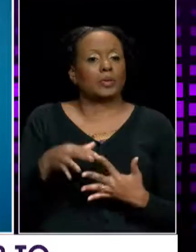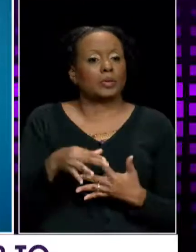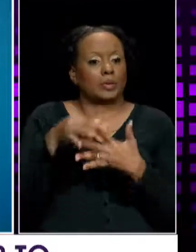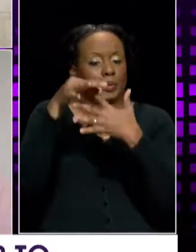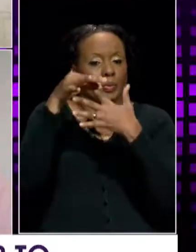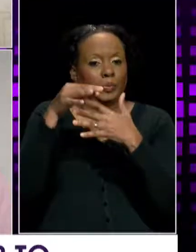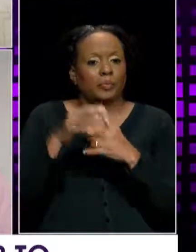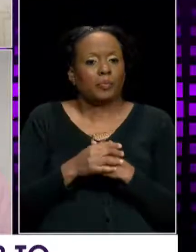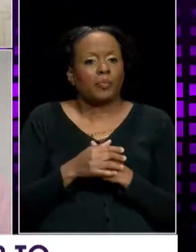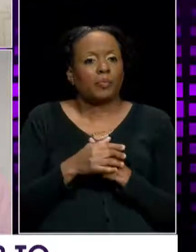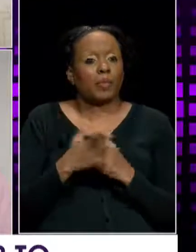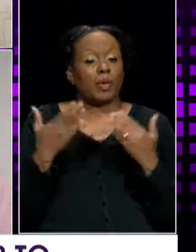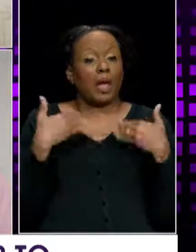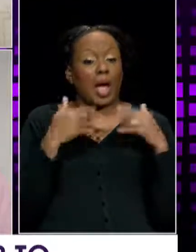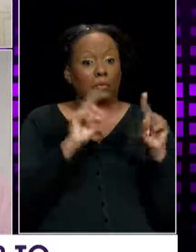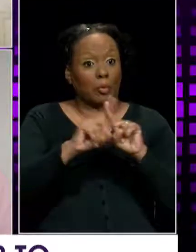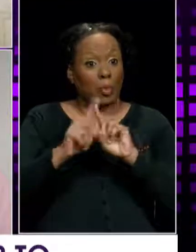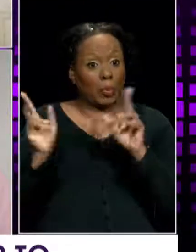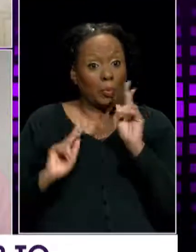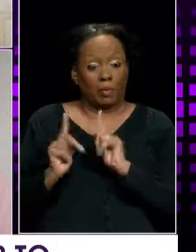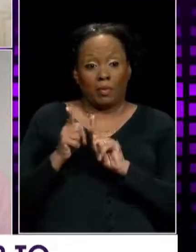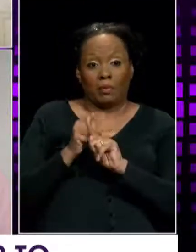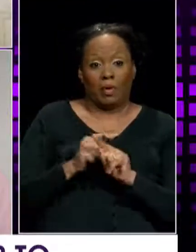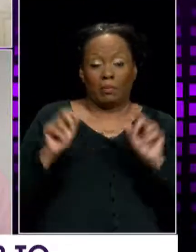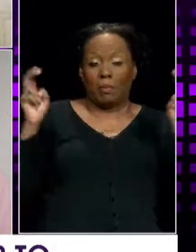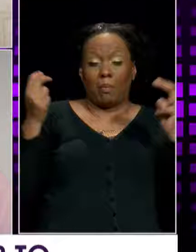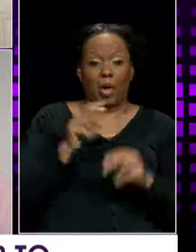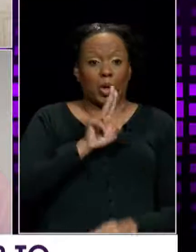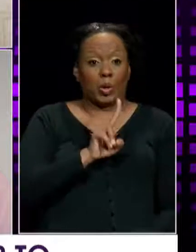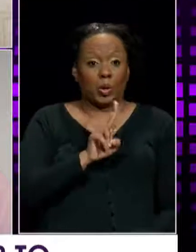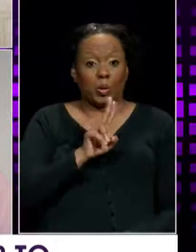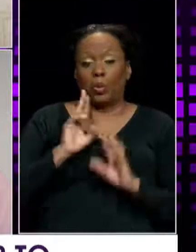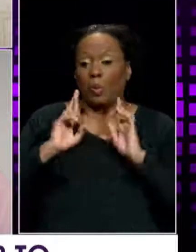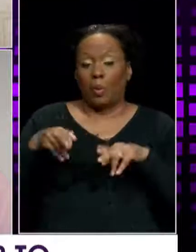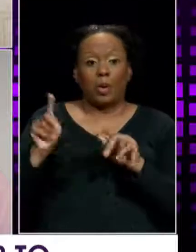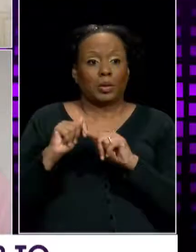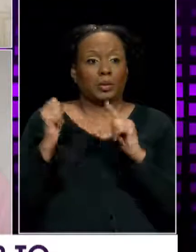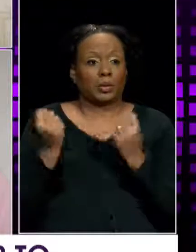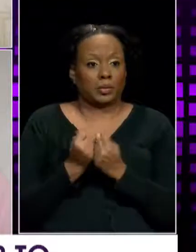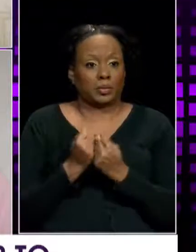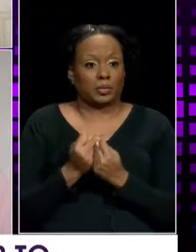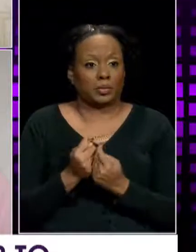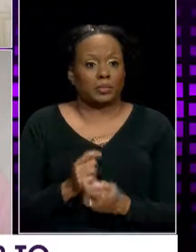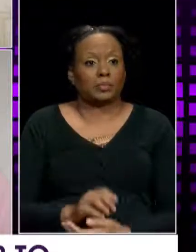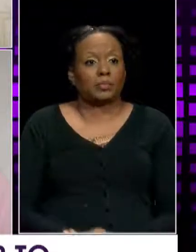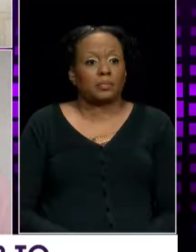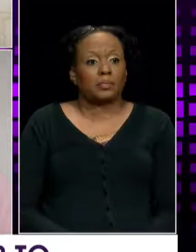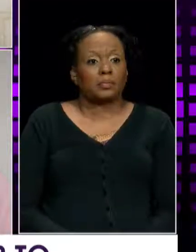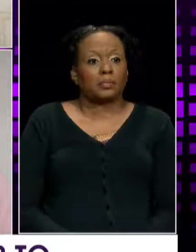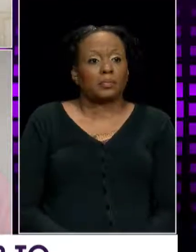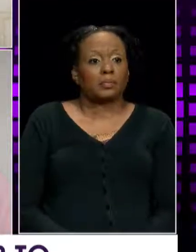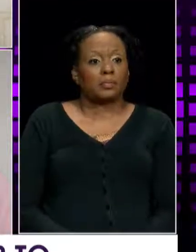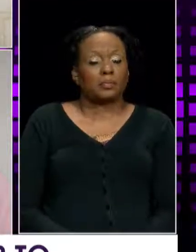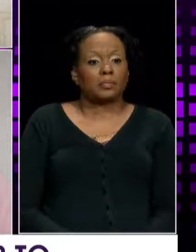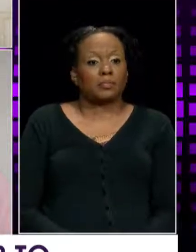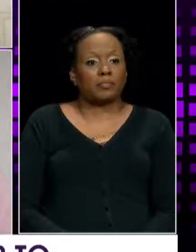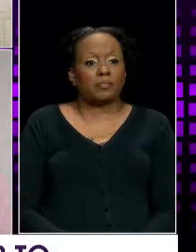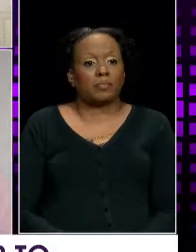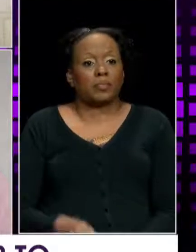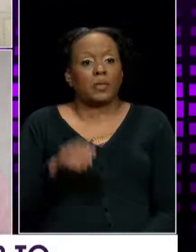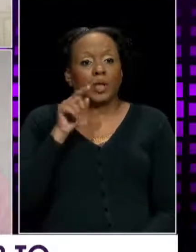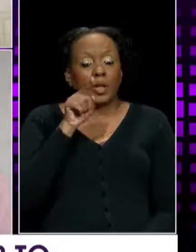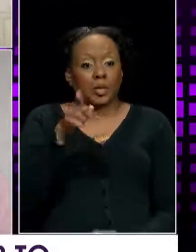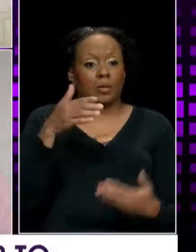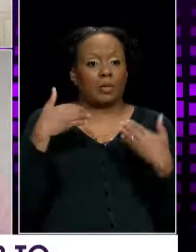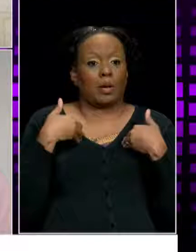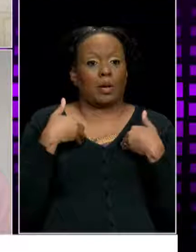discussion, we have some members from the U-Report team who will engage us. We're also reminding our audience that you have the opportunity to